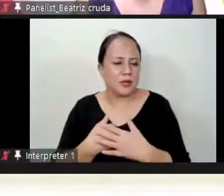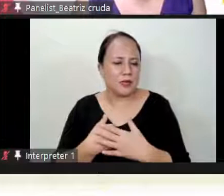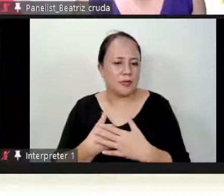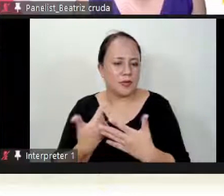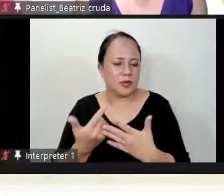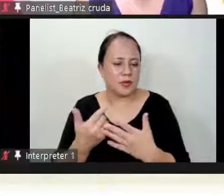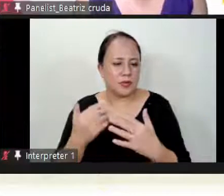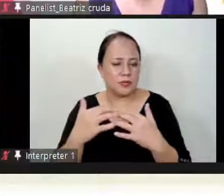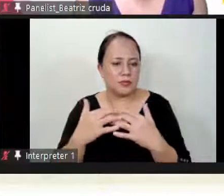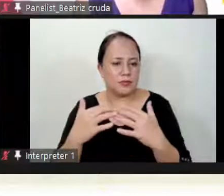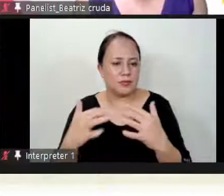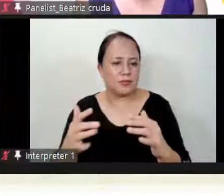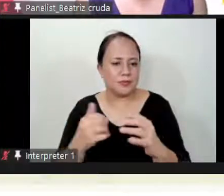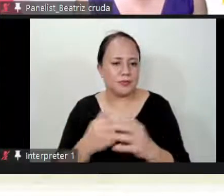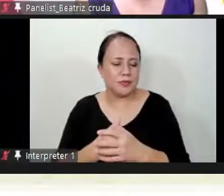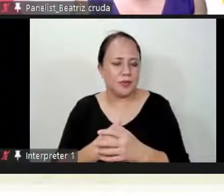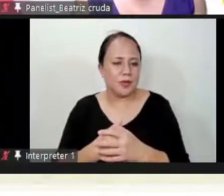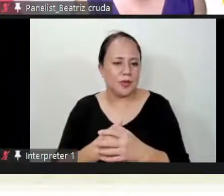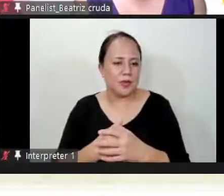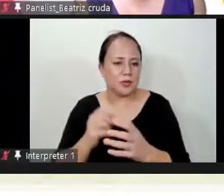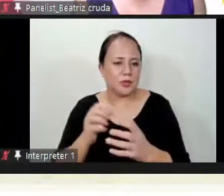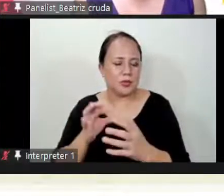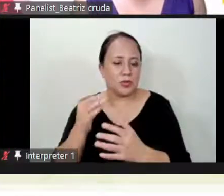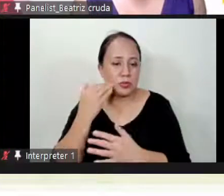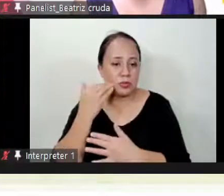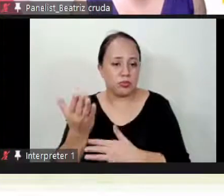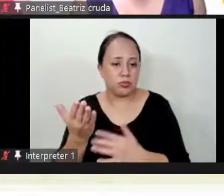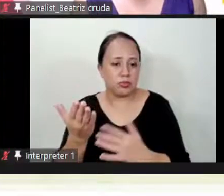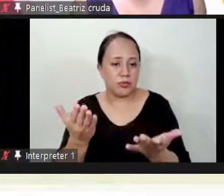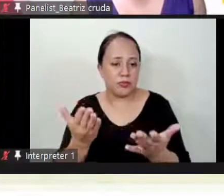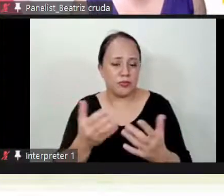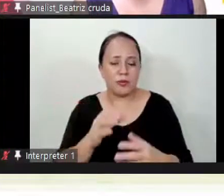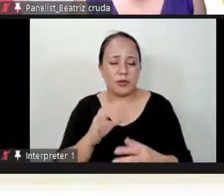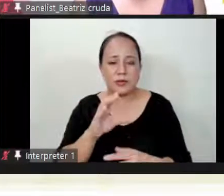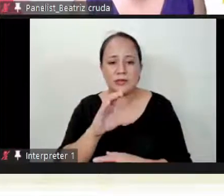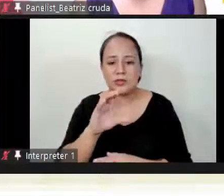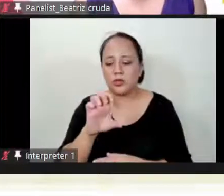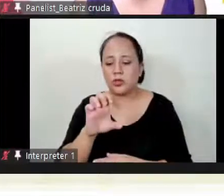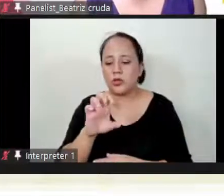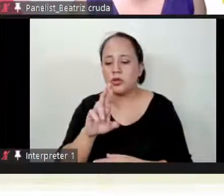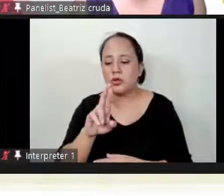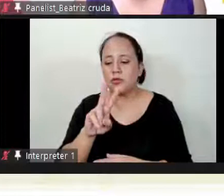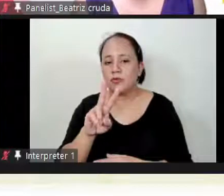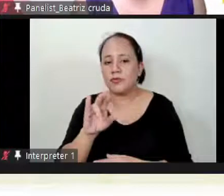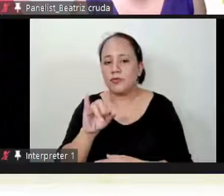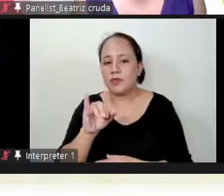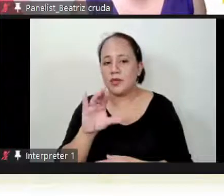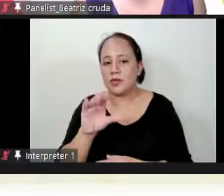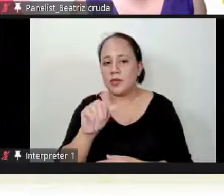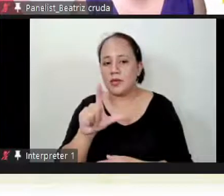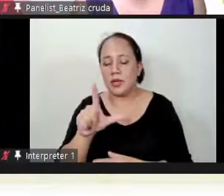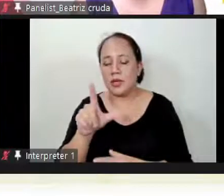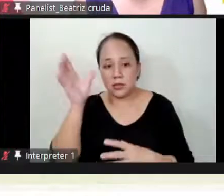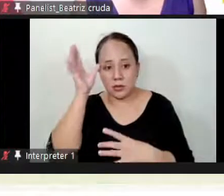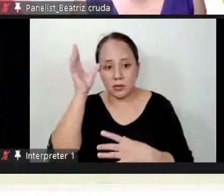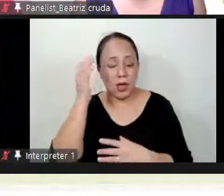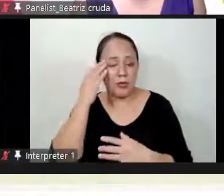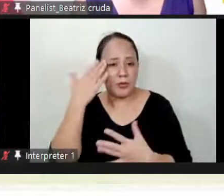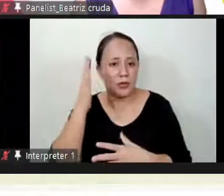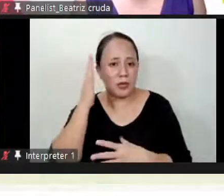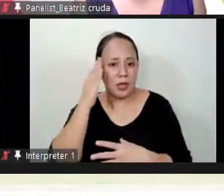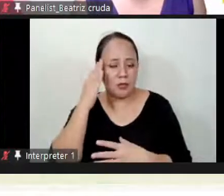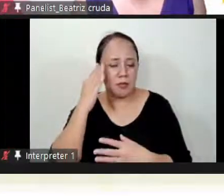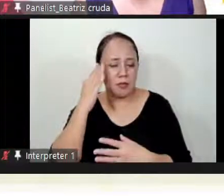the field of reducing death rates from cervical cancer. We know that this is one of the